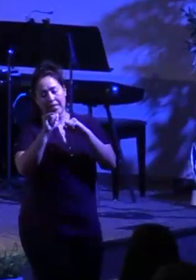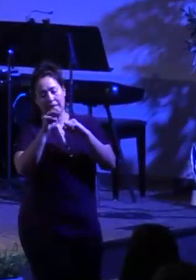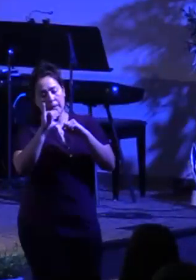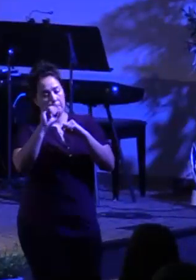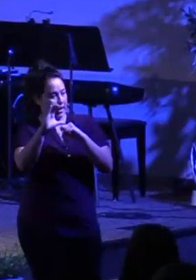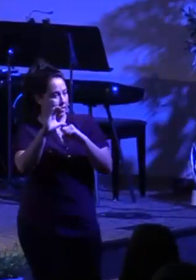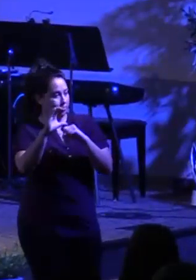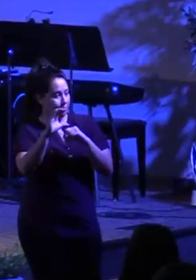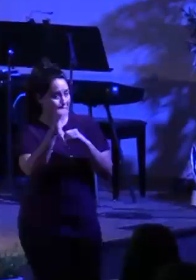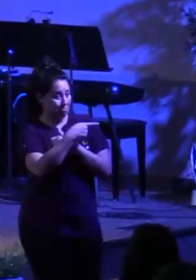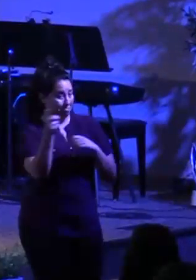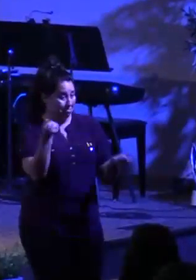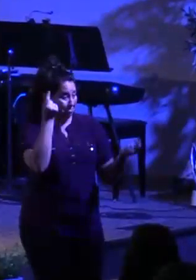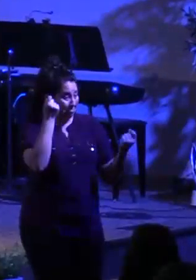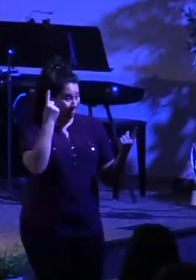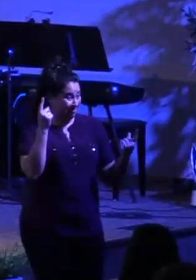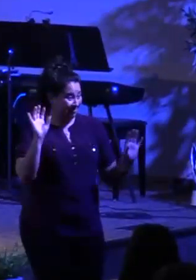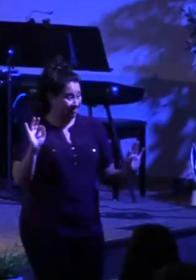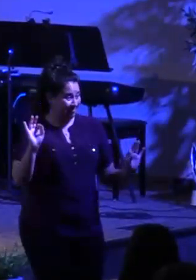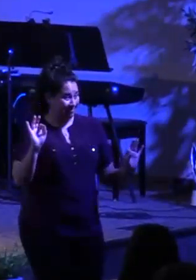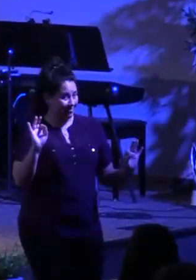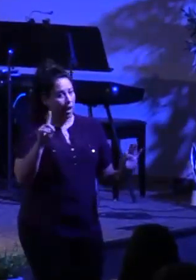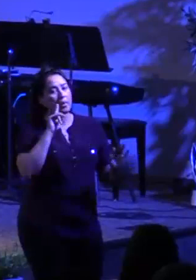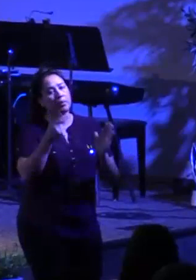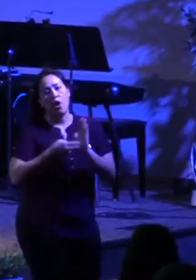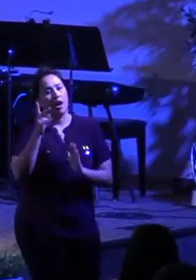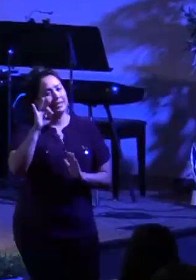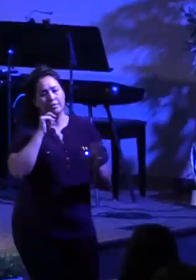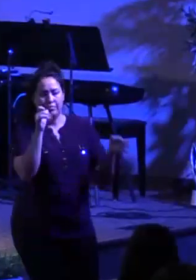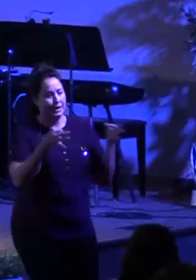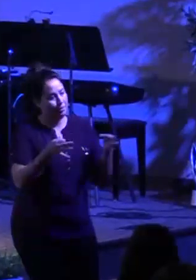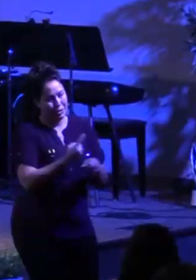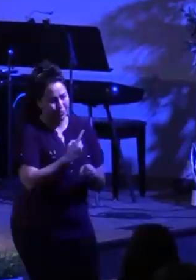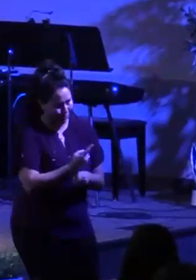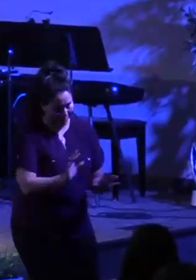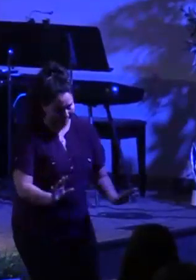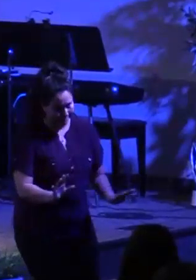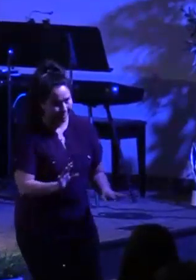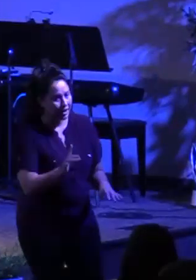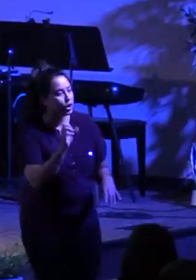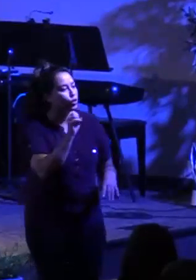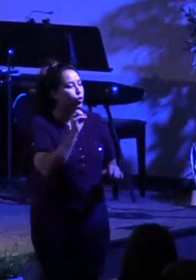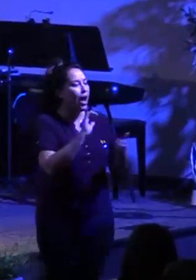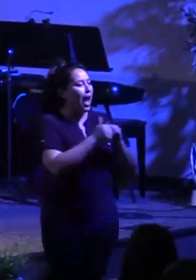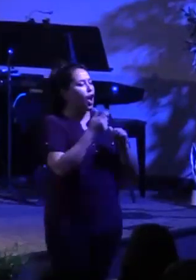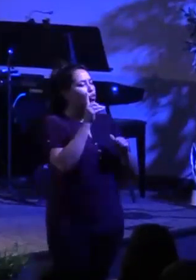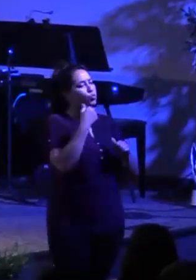Do we get it? Yes, it is. You can be honest. So let's talk about the practical. How do we get